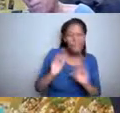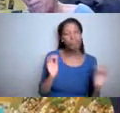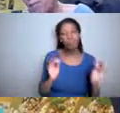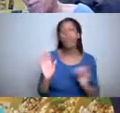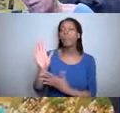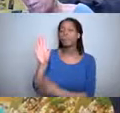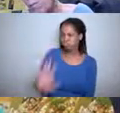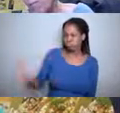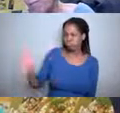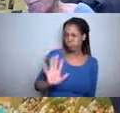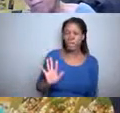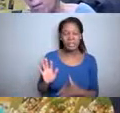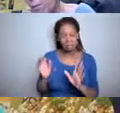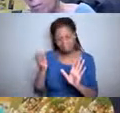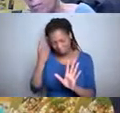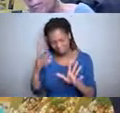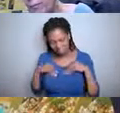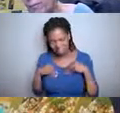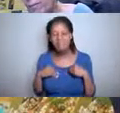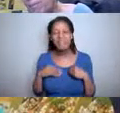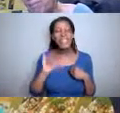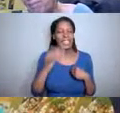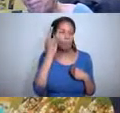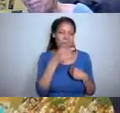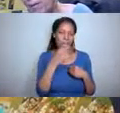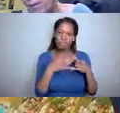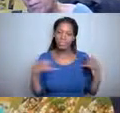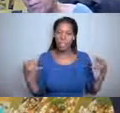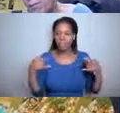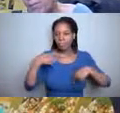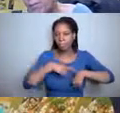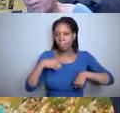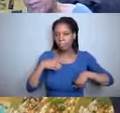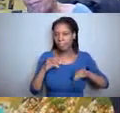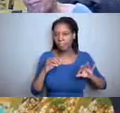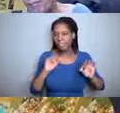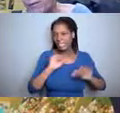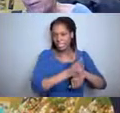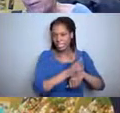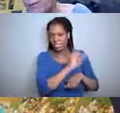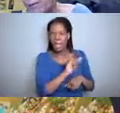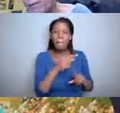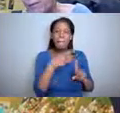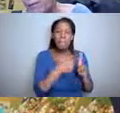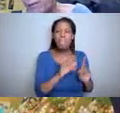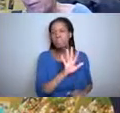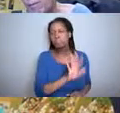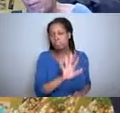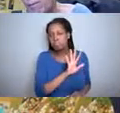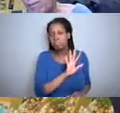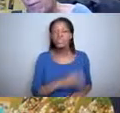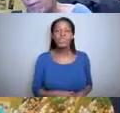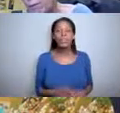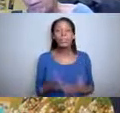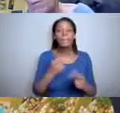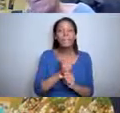why this timeline that's what's informing this timeline um so i would also say to make sure that you have availability